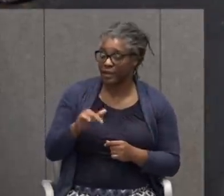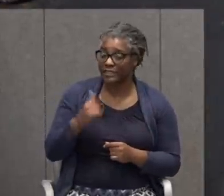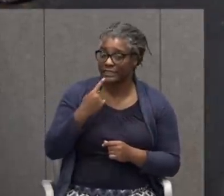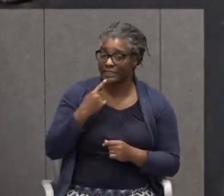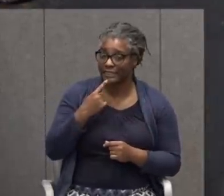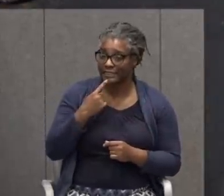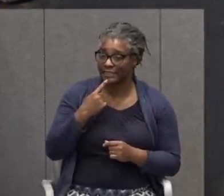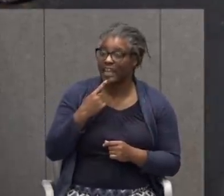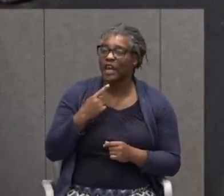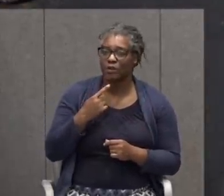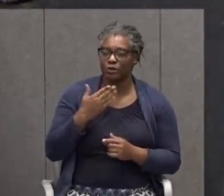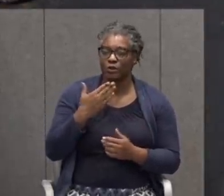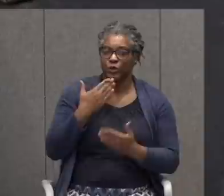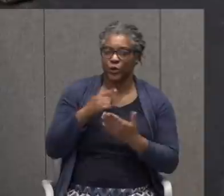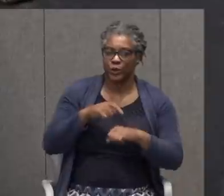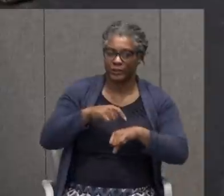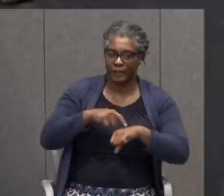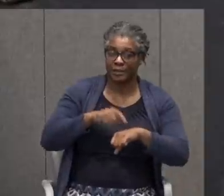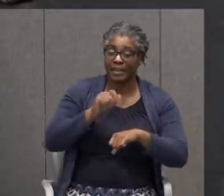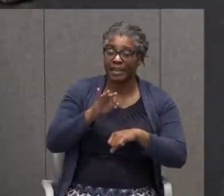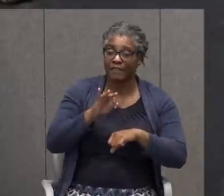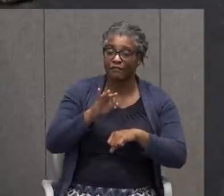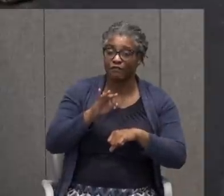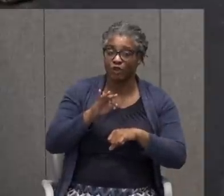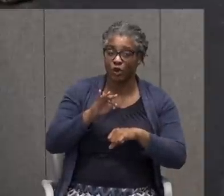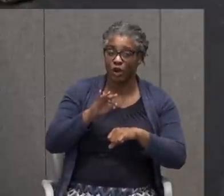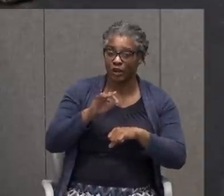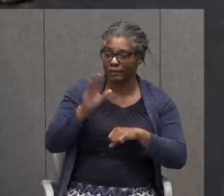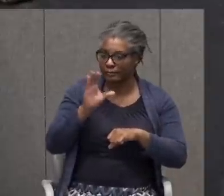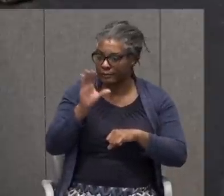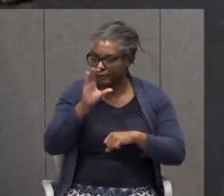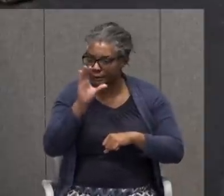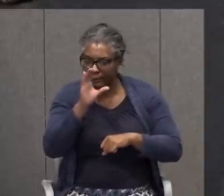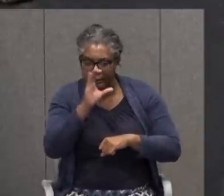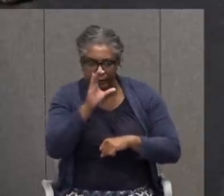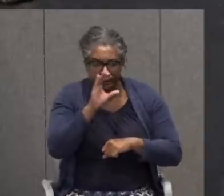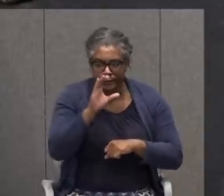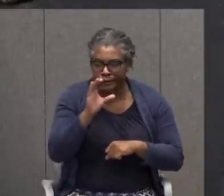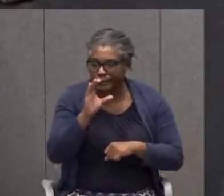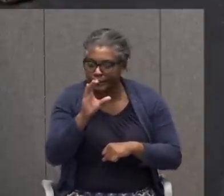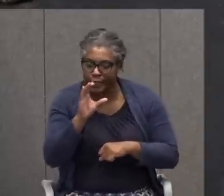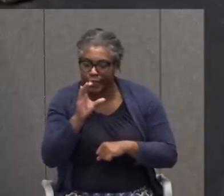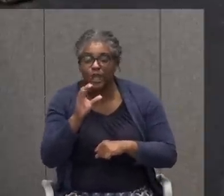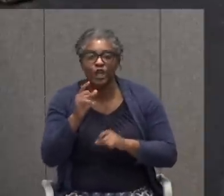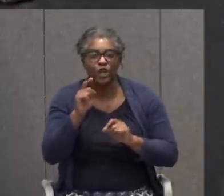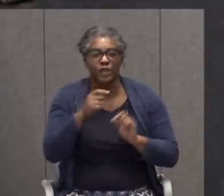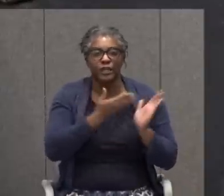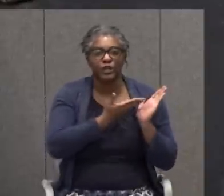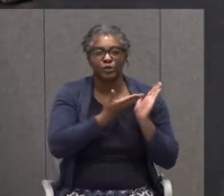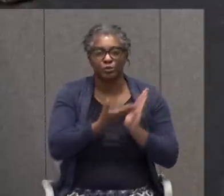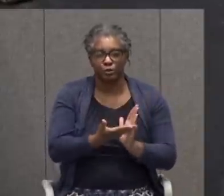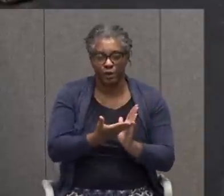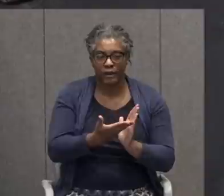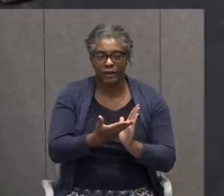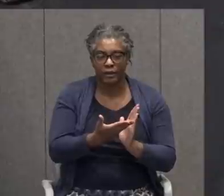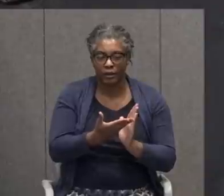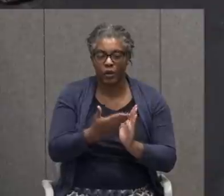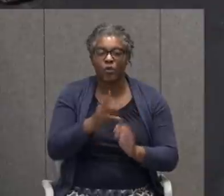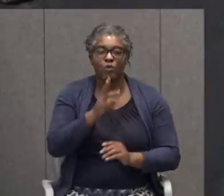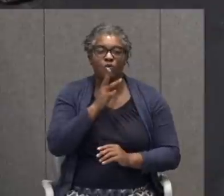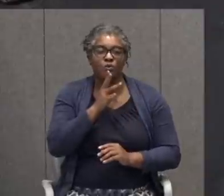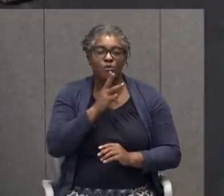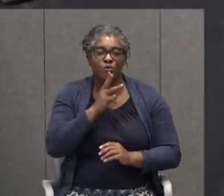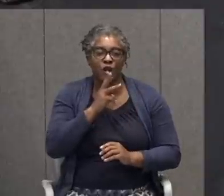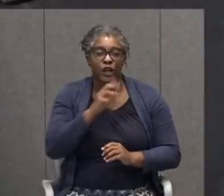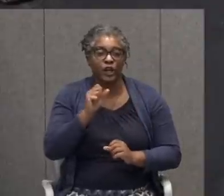you're fossil hunting or you're rock collecting to take that bottle of water with you so you can put some water over that to see maybe if you